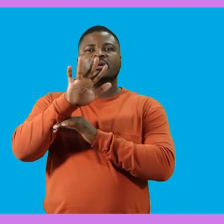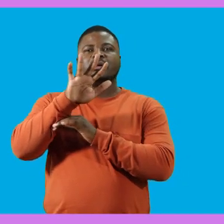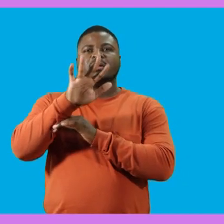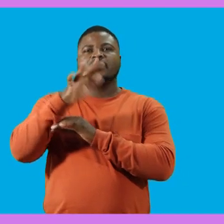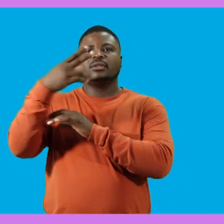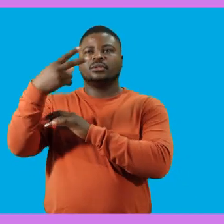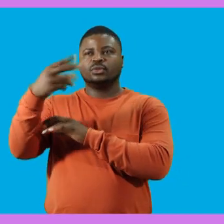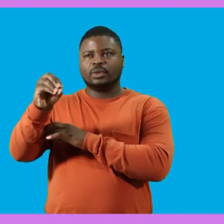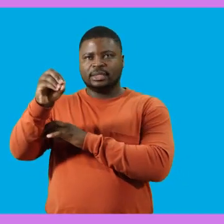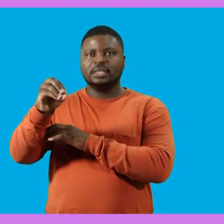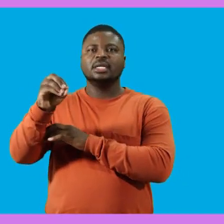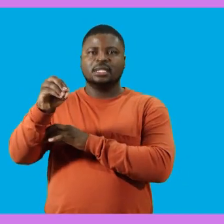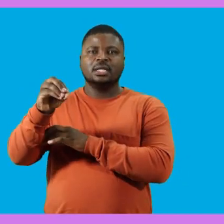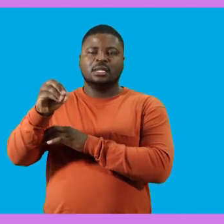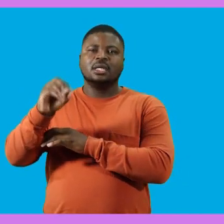4,520 liters.